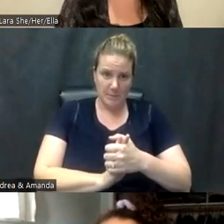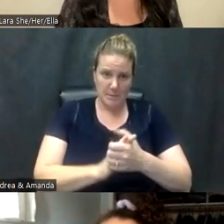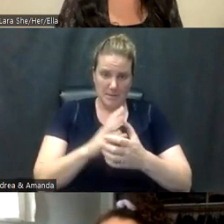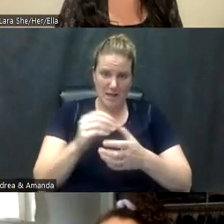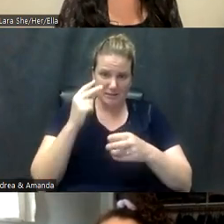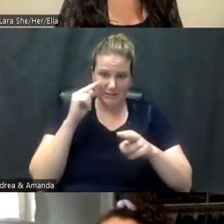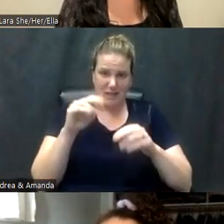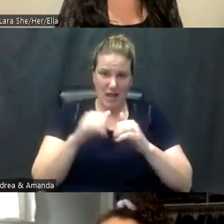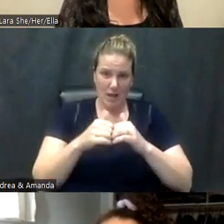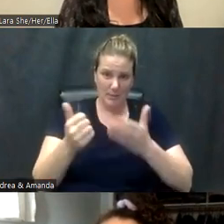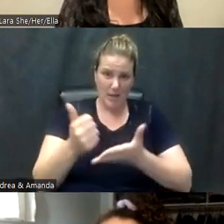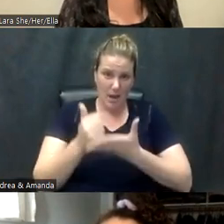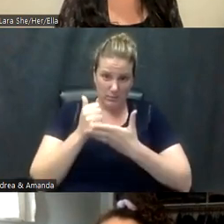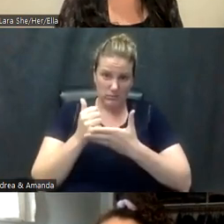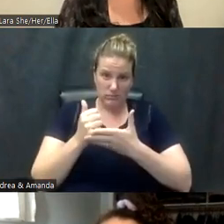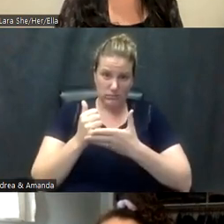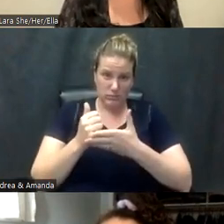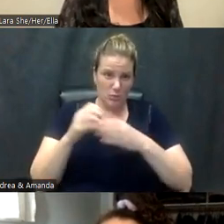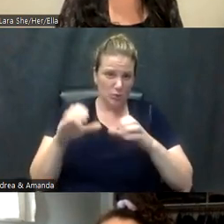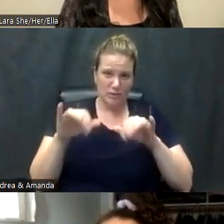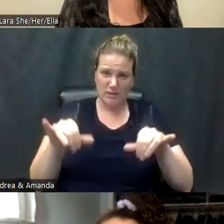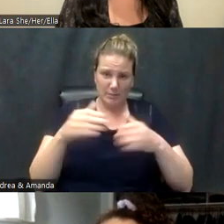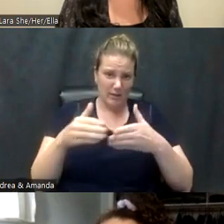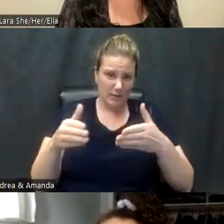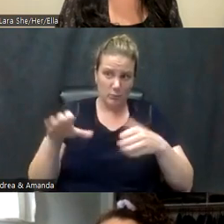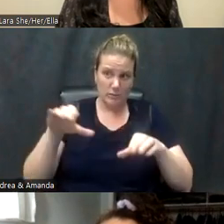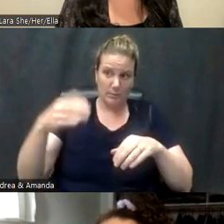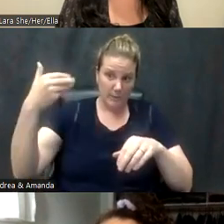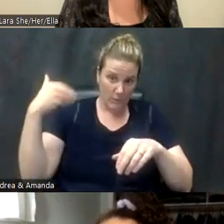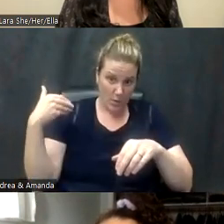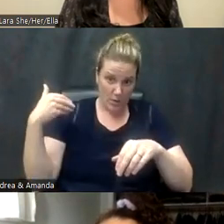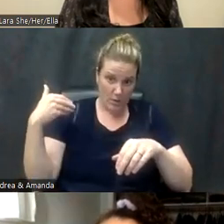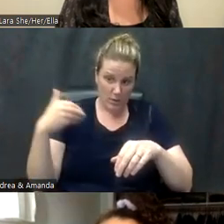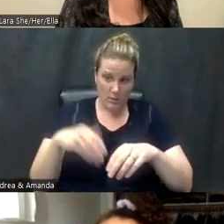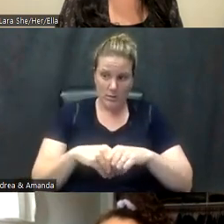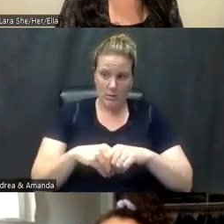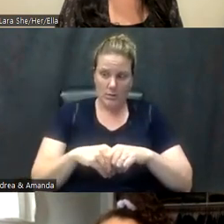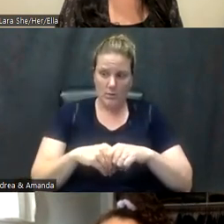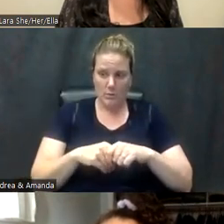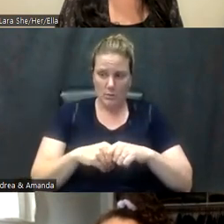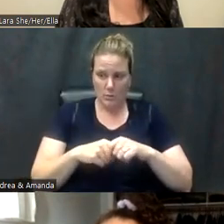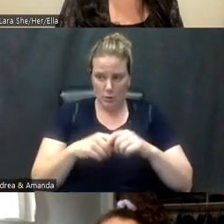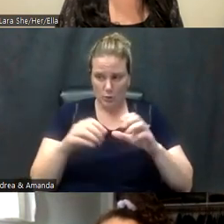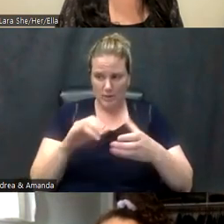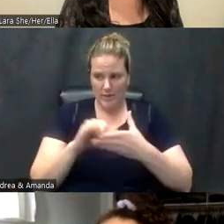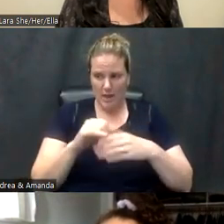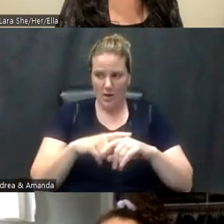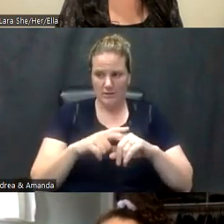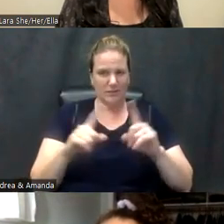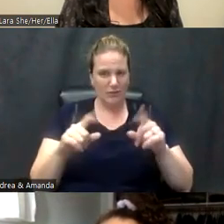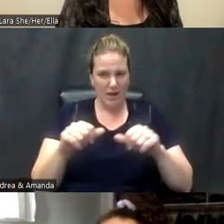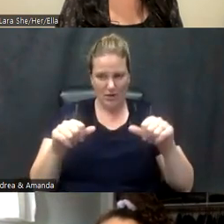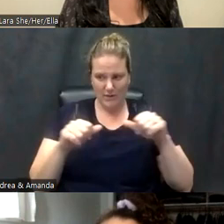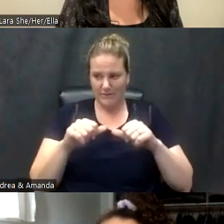seeing how they might help. We're doing the same thing we did before. We're just doing it on a different area